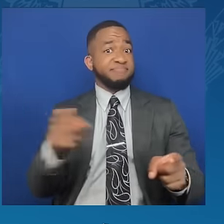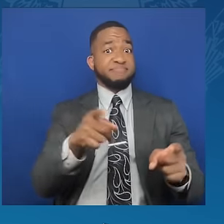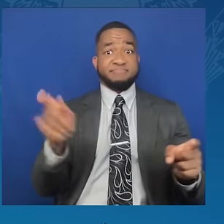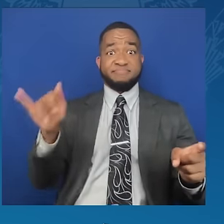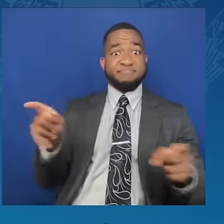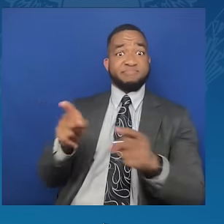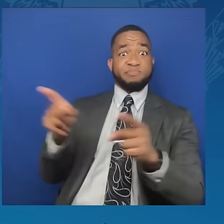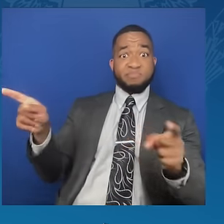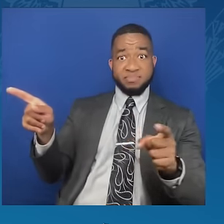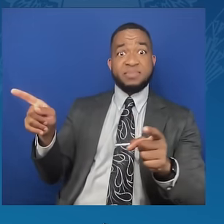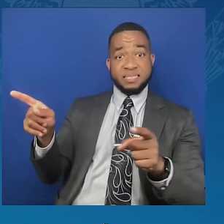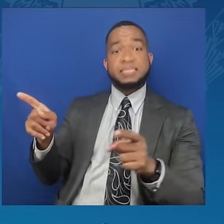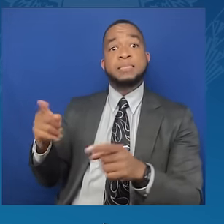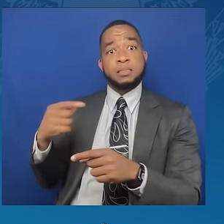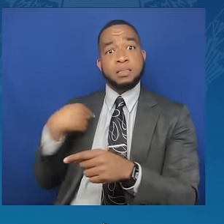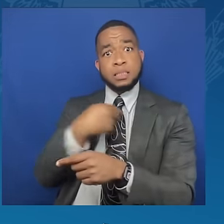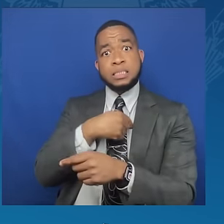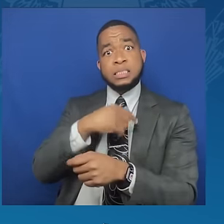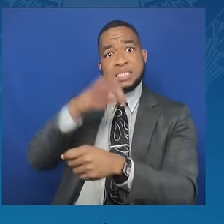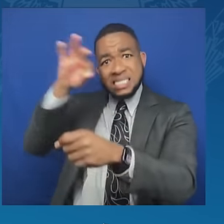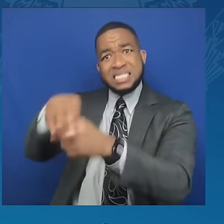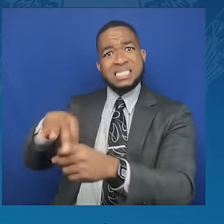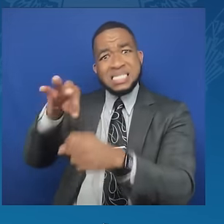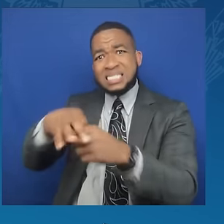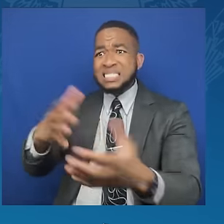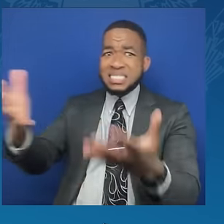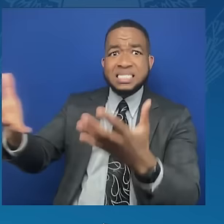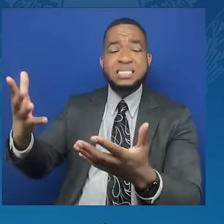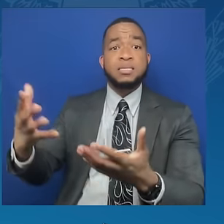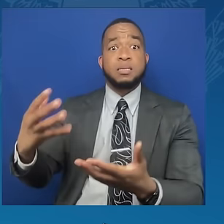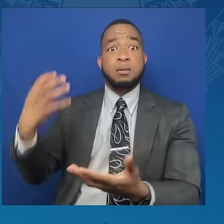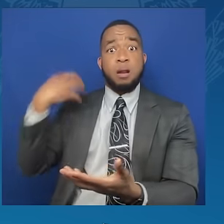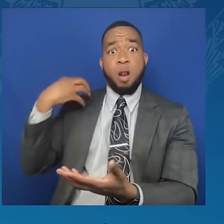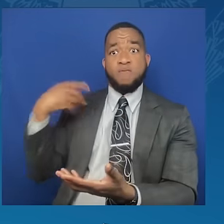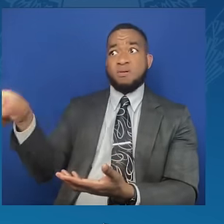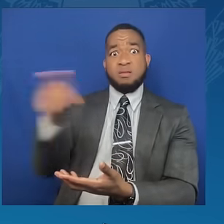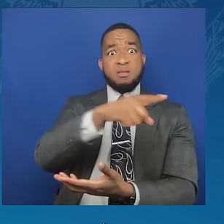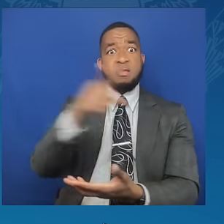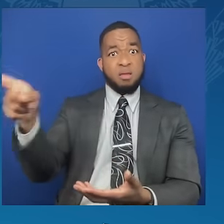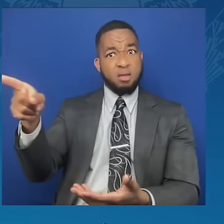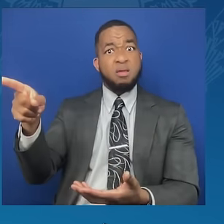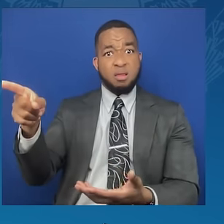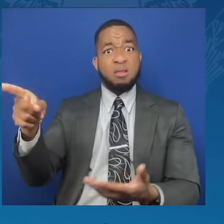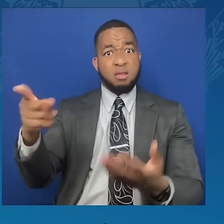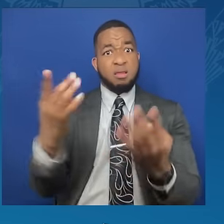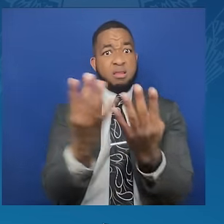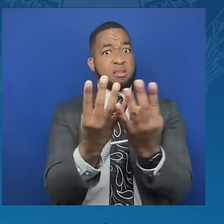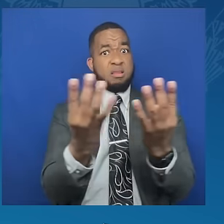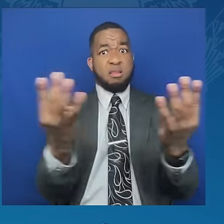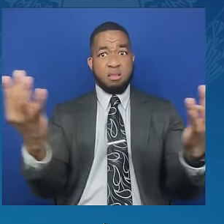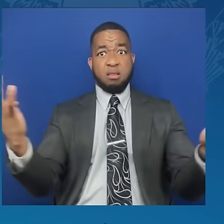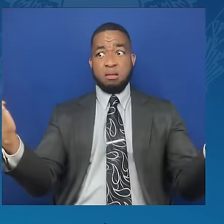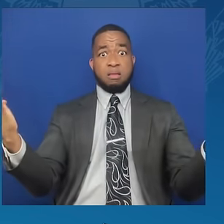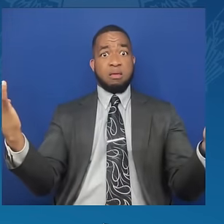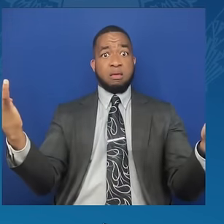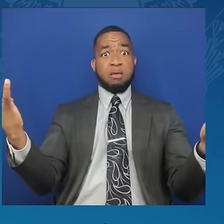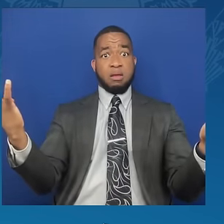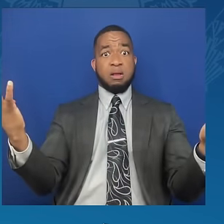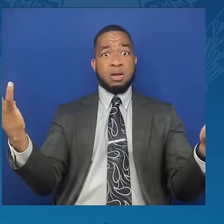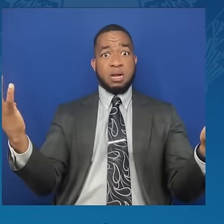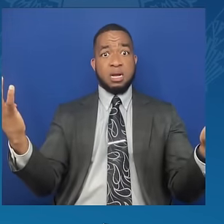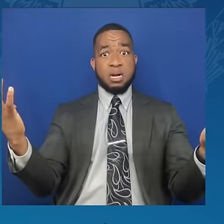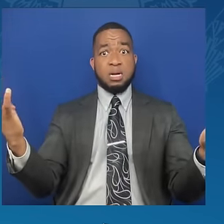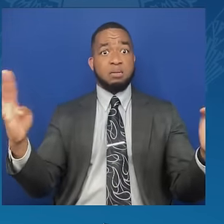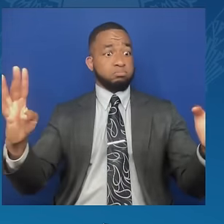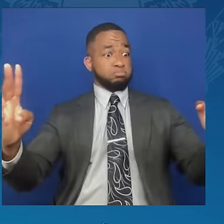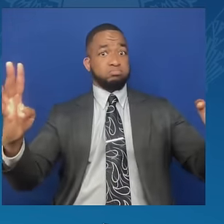office and office holders, all the everything. And the other side had